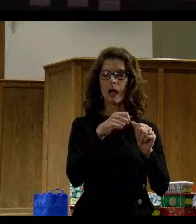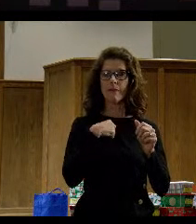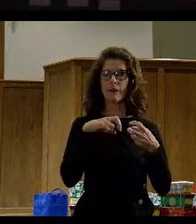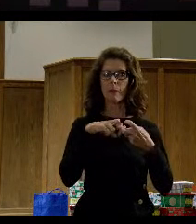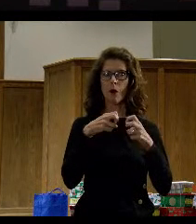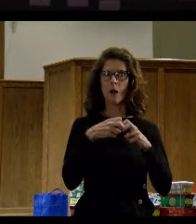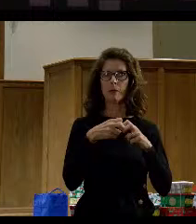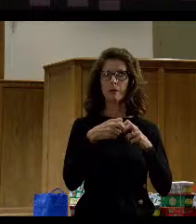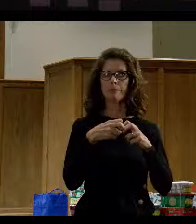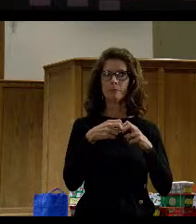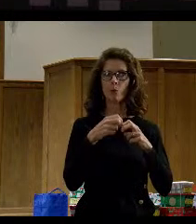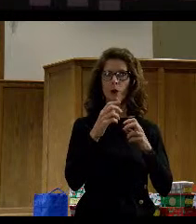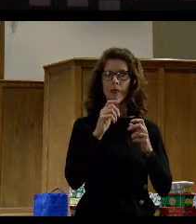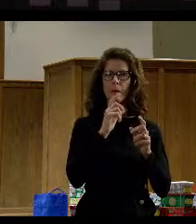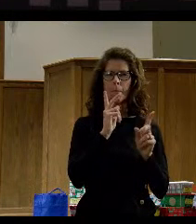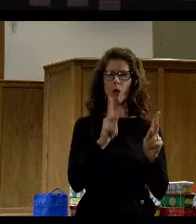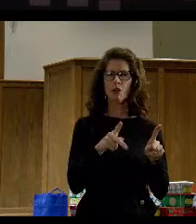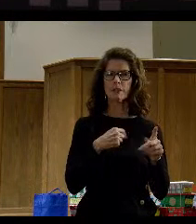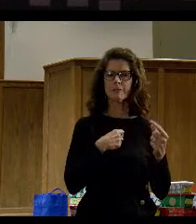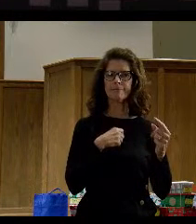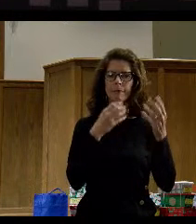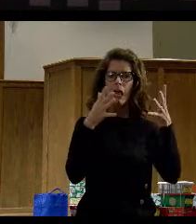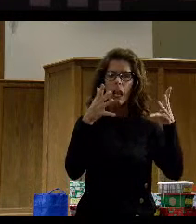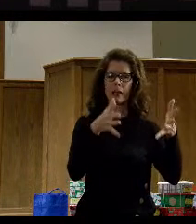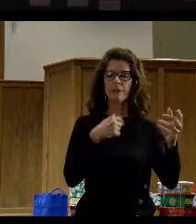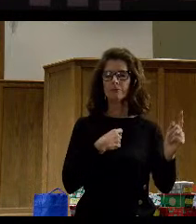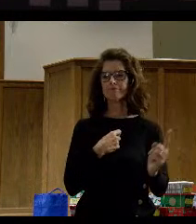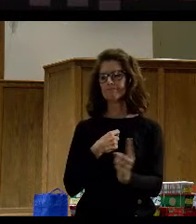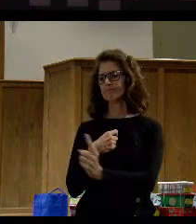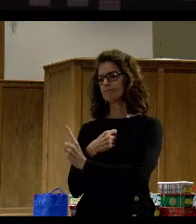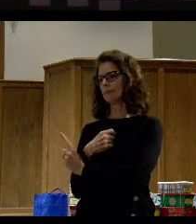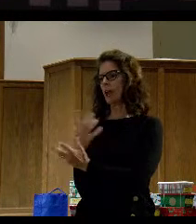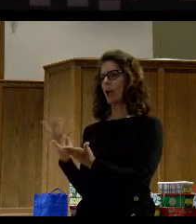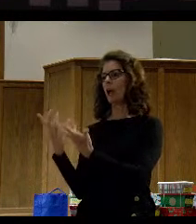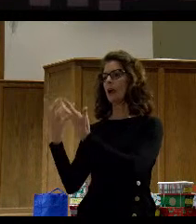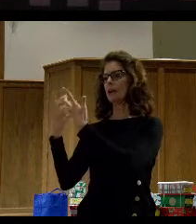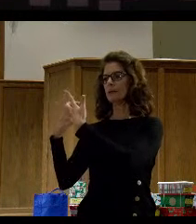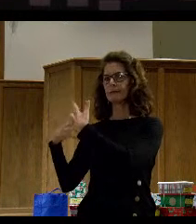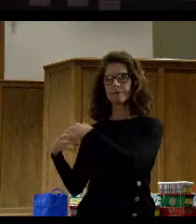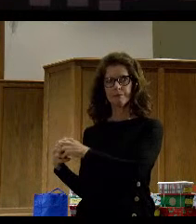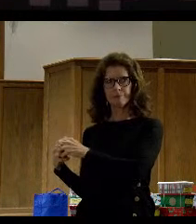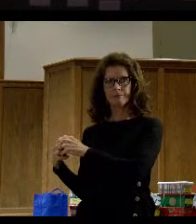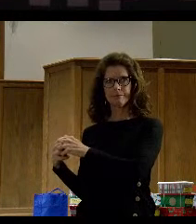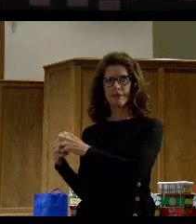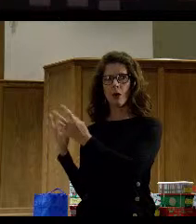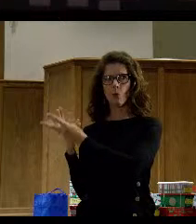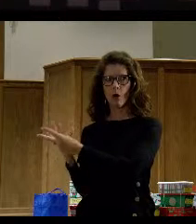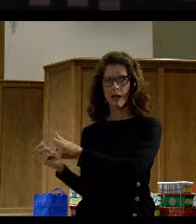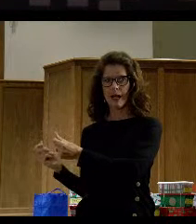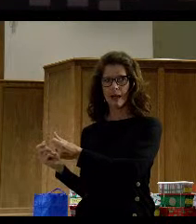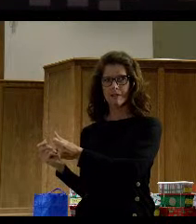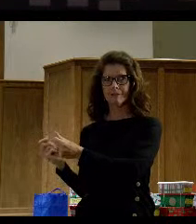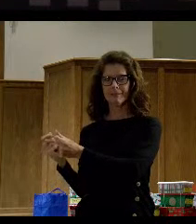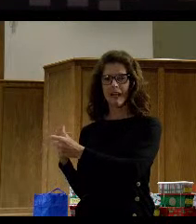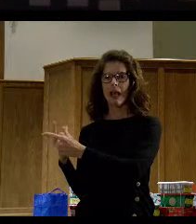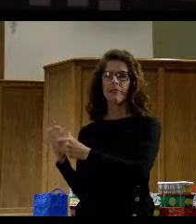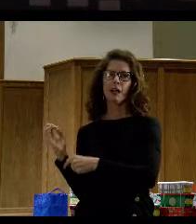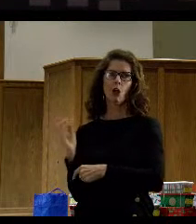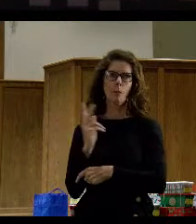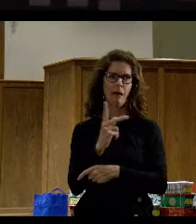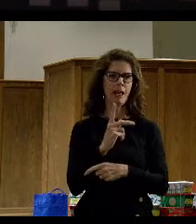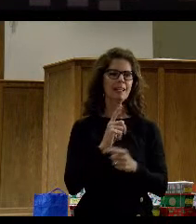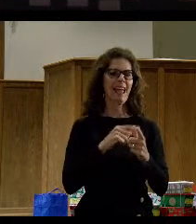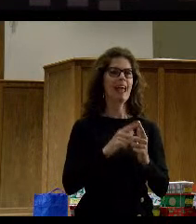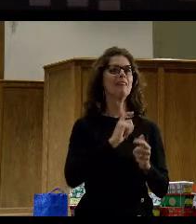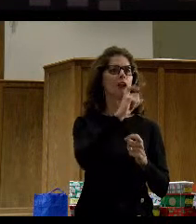to them, and then come back and offer your gift." So here, I want to point out something just based on the text here. I want you to look at the verbs. There's